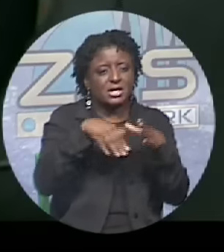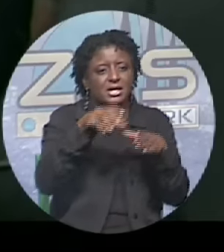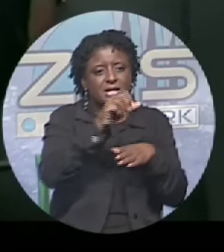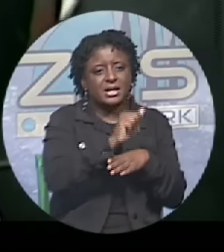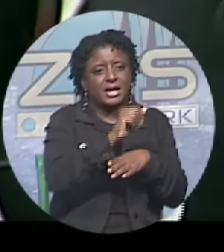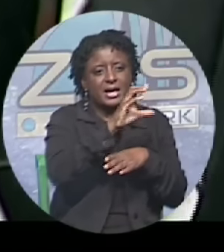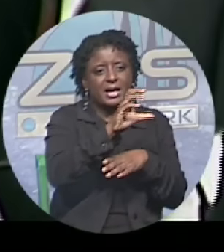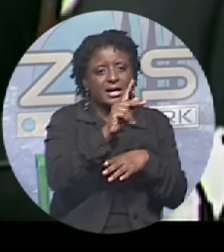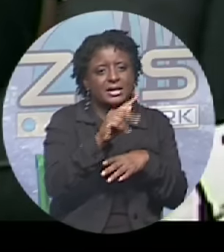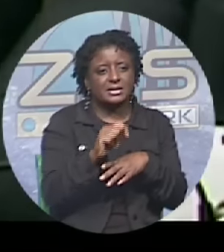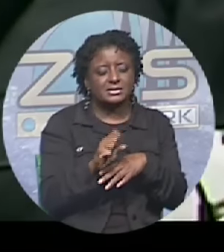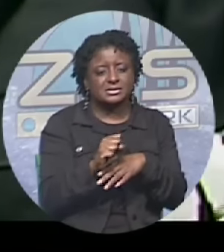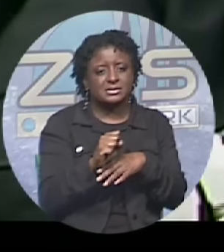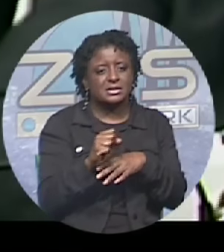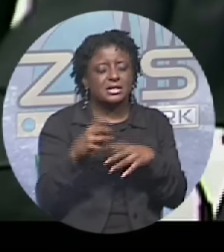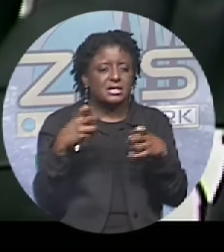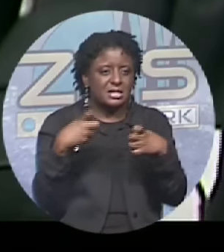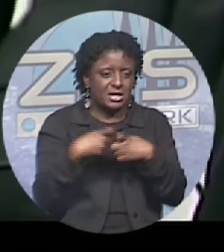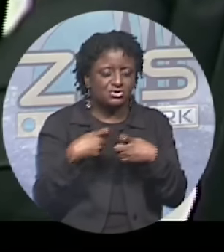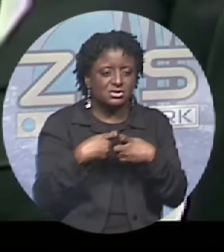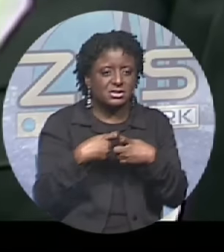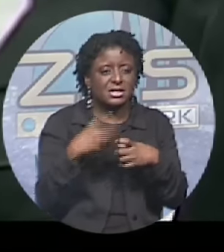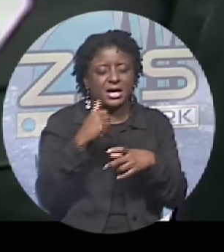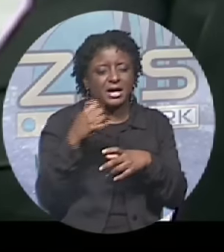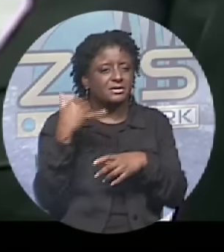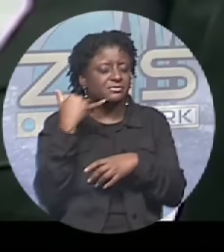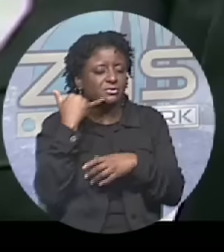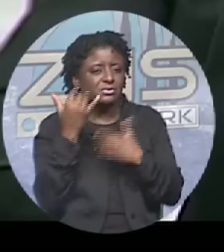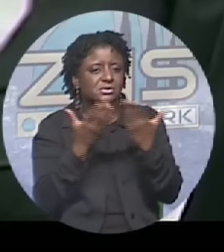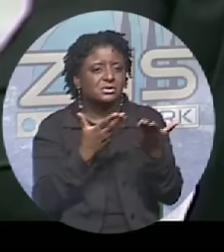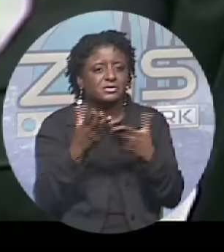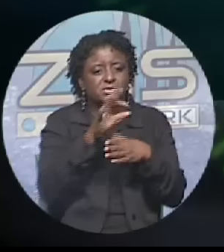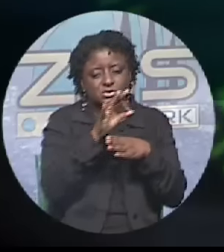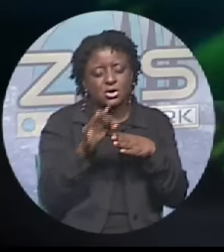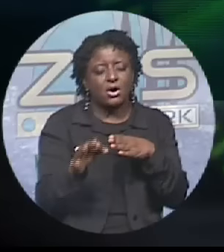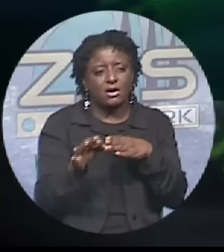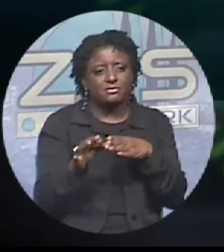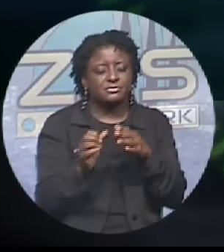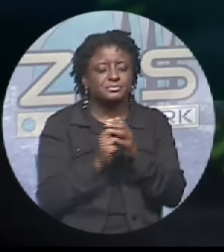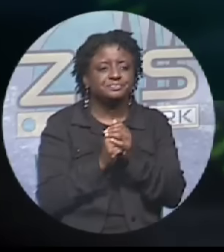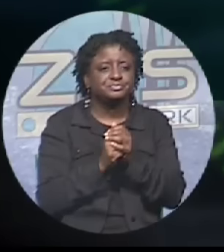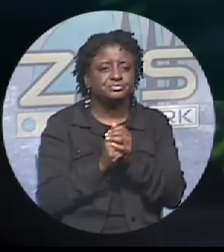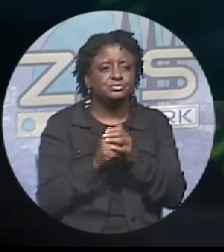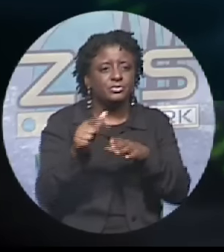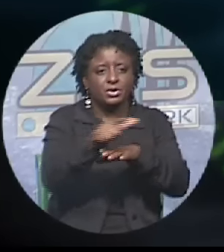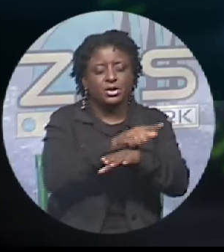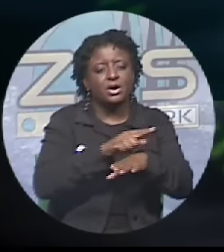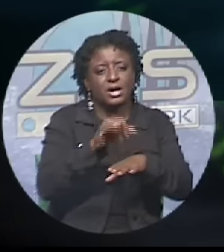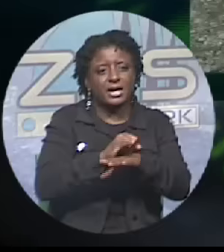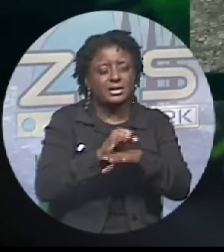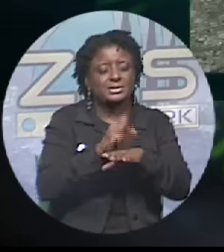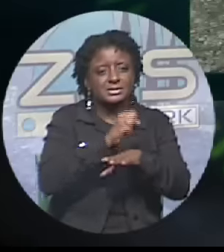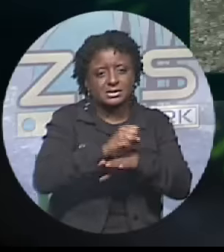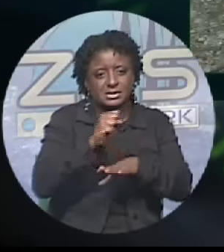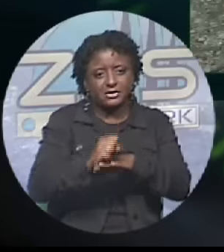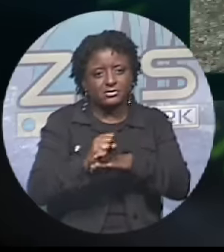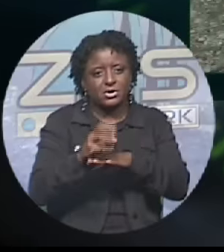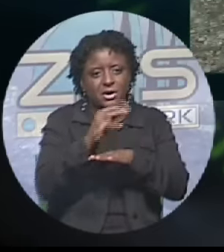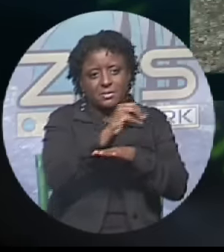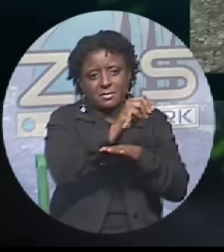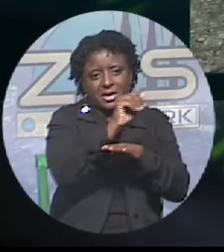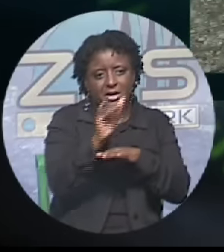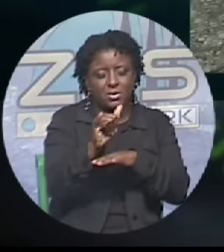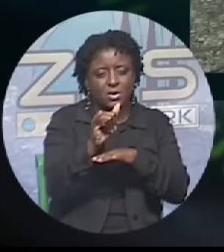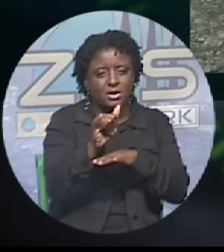and telecommunications are off, and extensive flooding and home damage reported. Long Island, San Salvador, Miquelon,